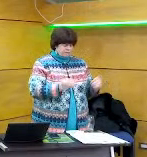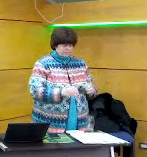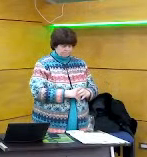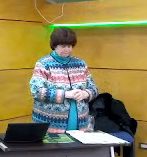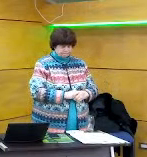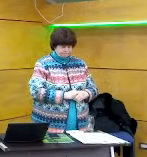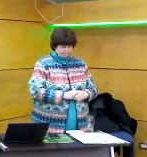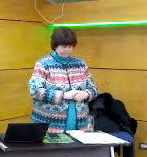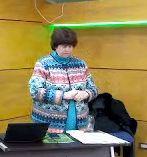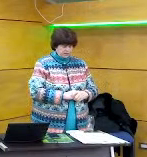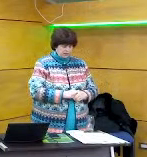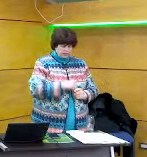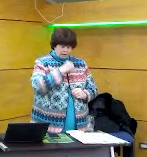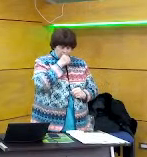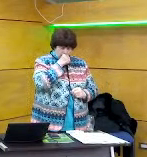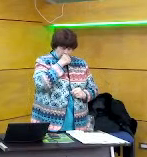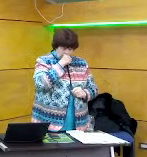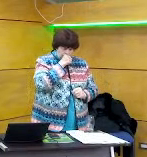that's given.